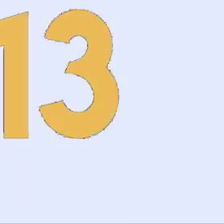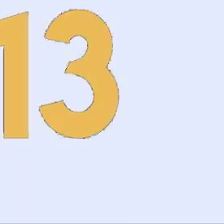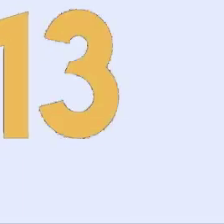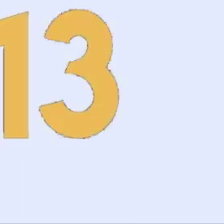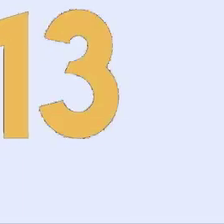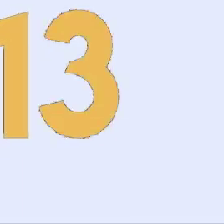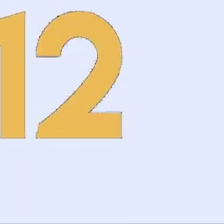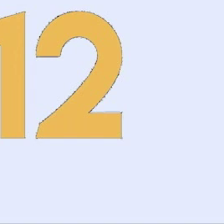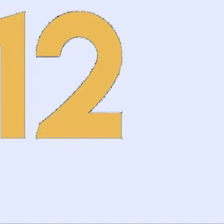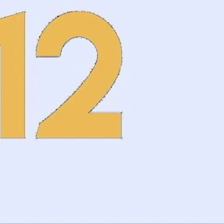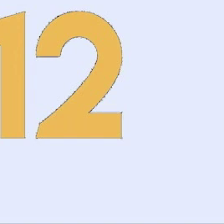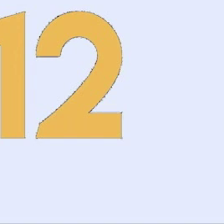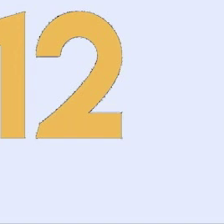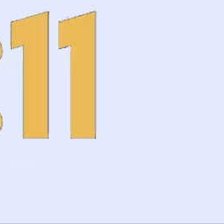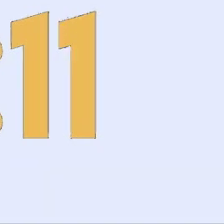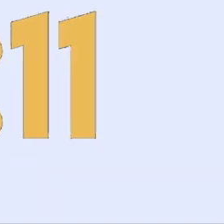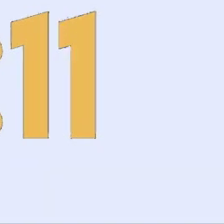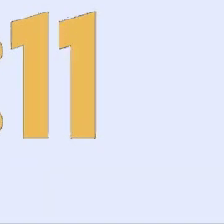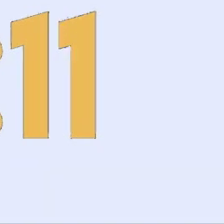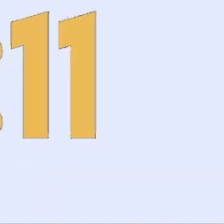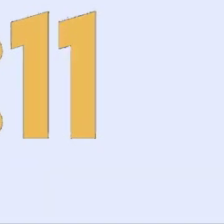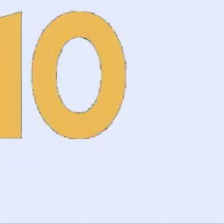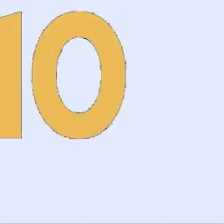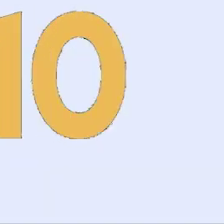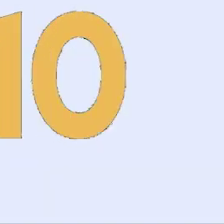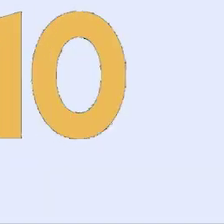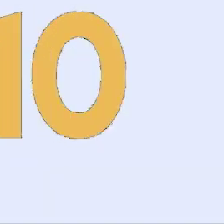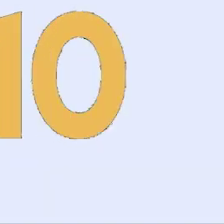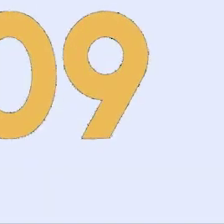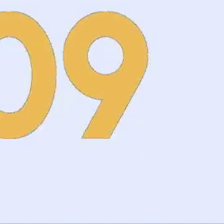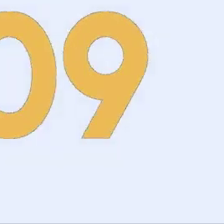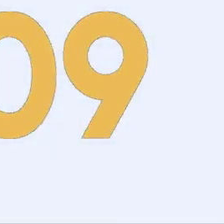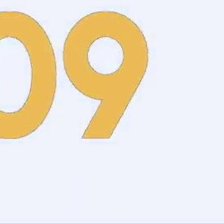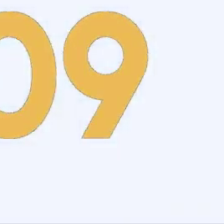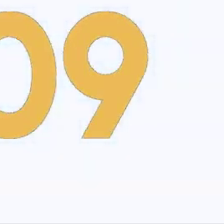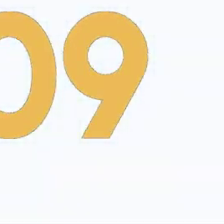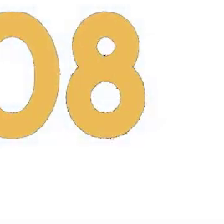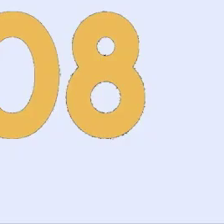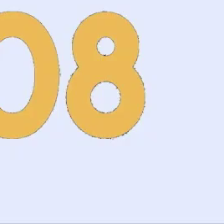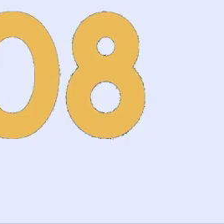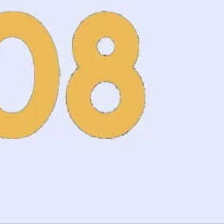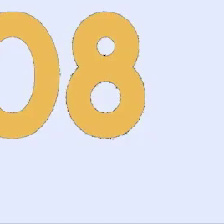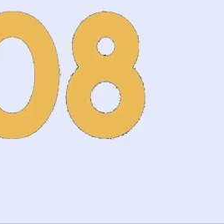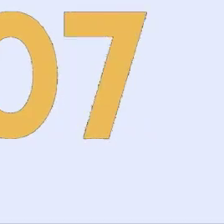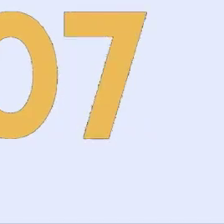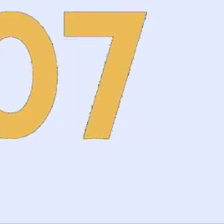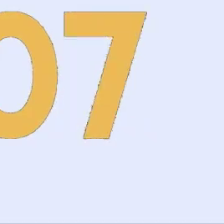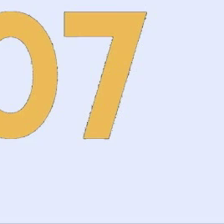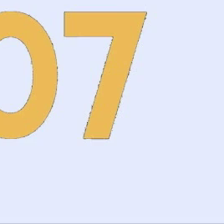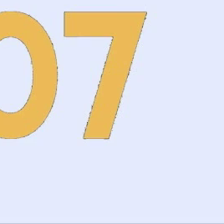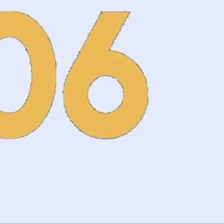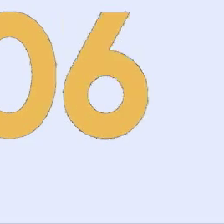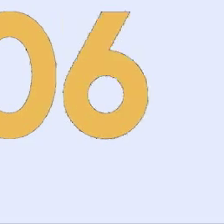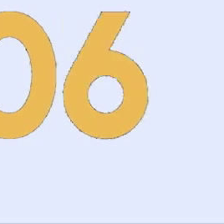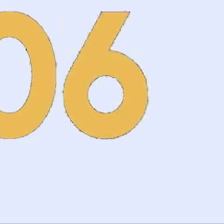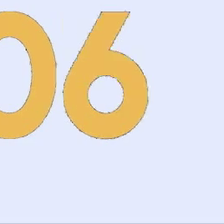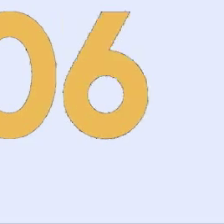private. Call me by your name. I do not care if you lying.